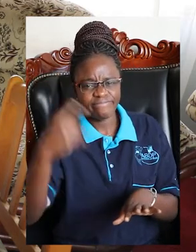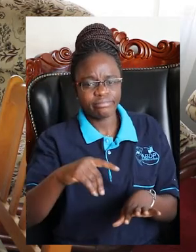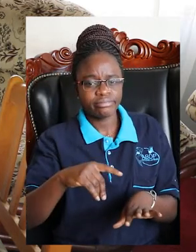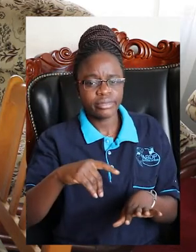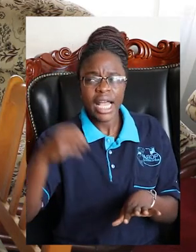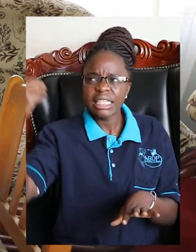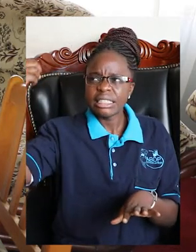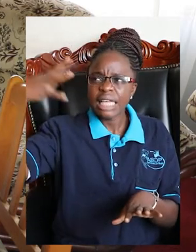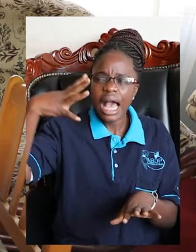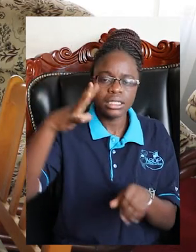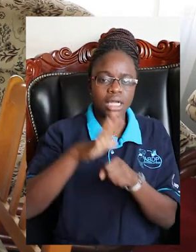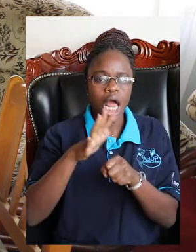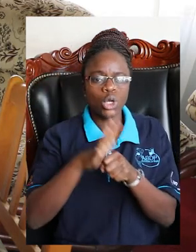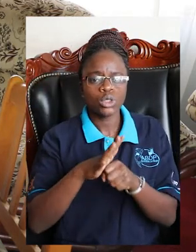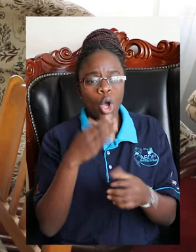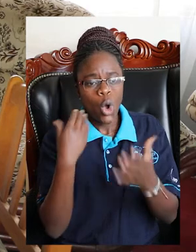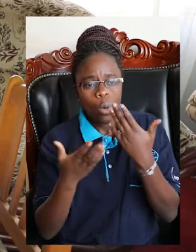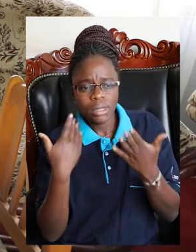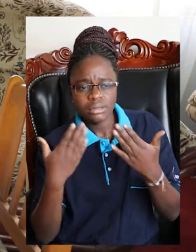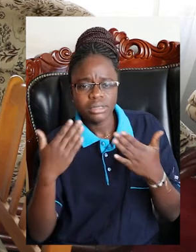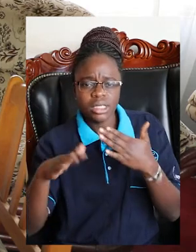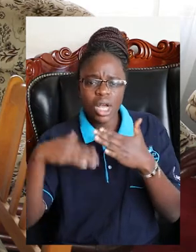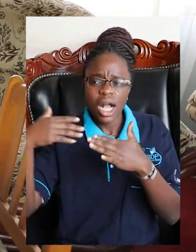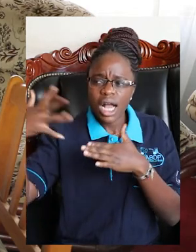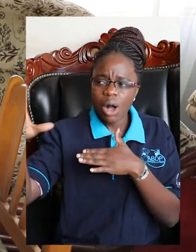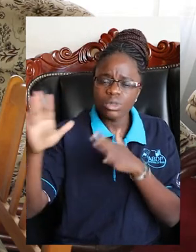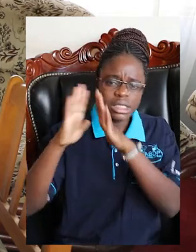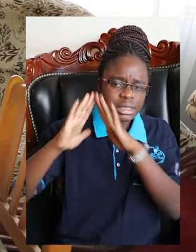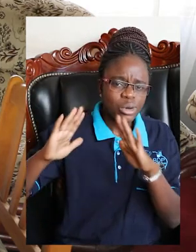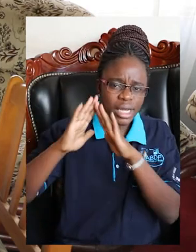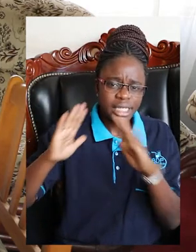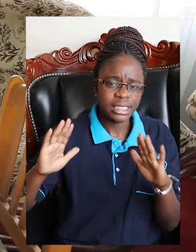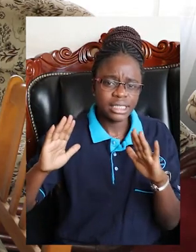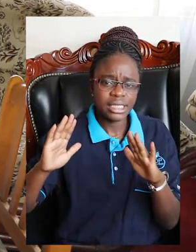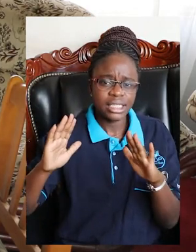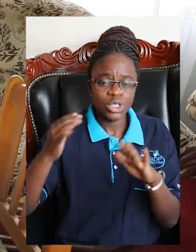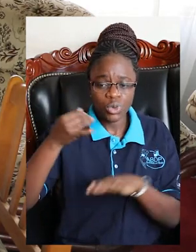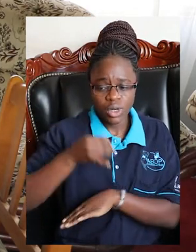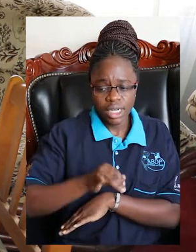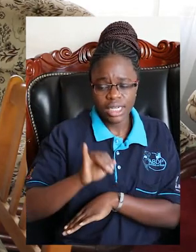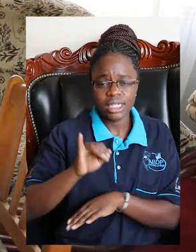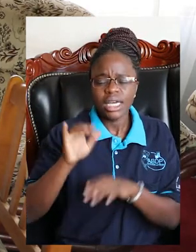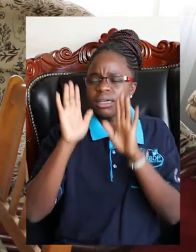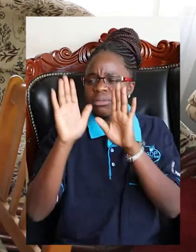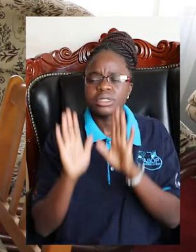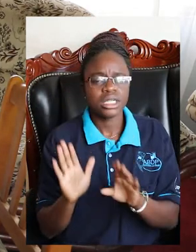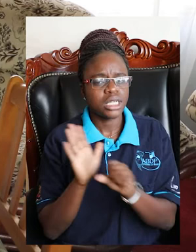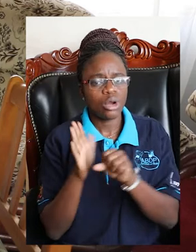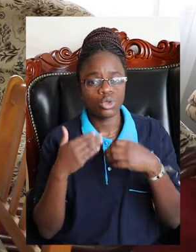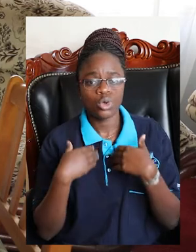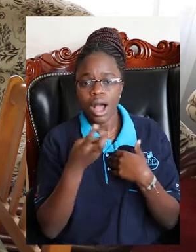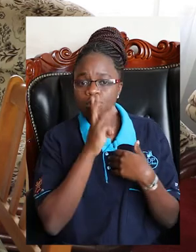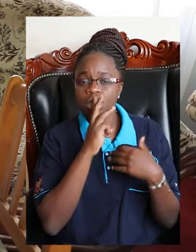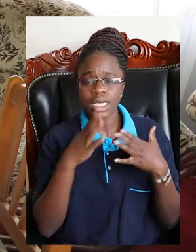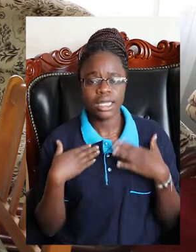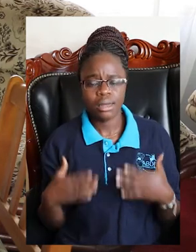sweating or when you are going for short call, you lose a lot of water. So it is very, very, very important that you